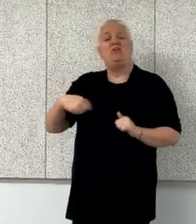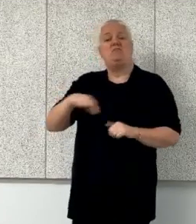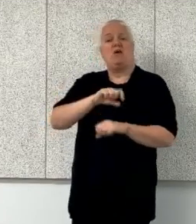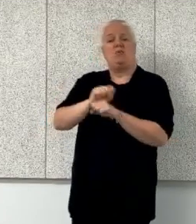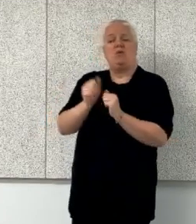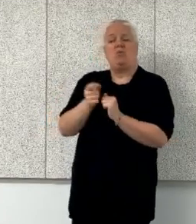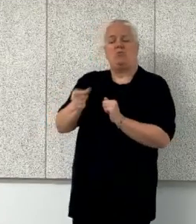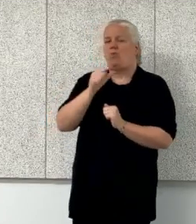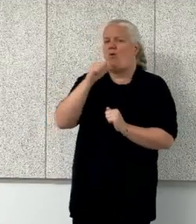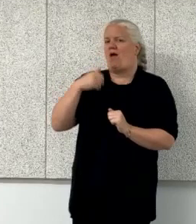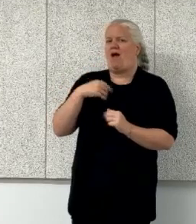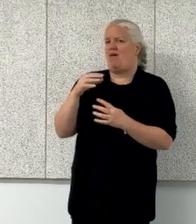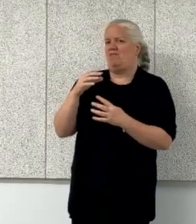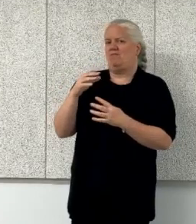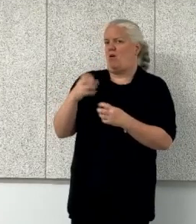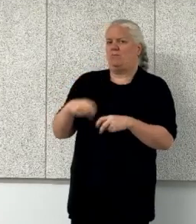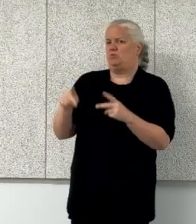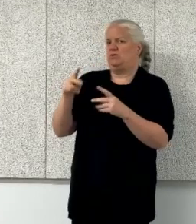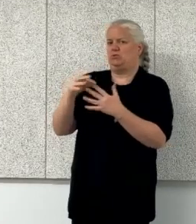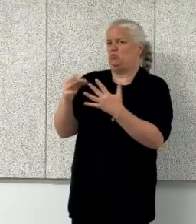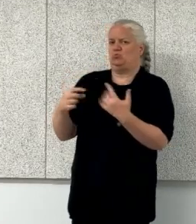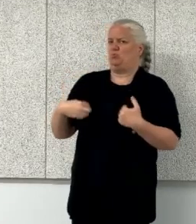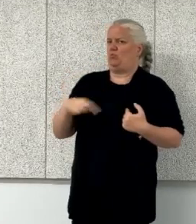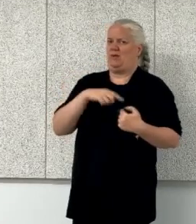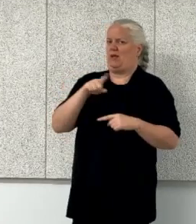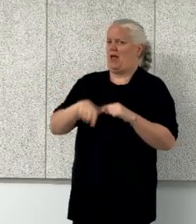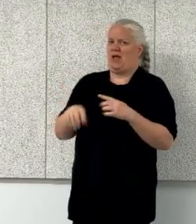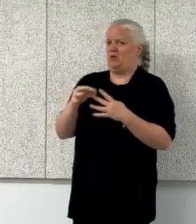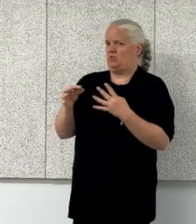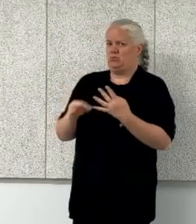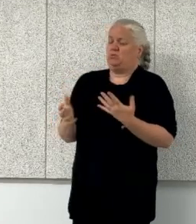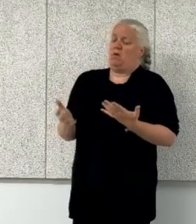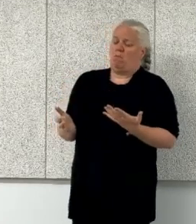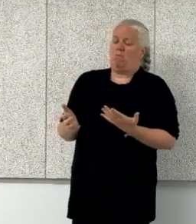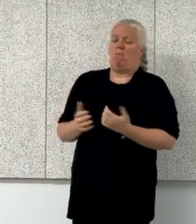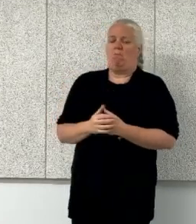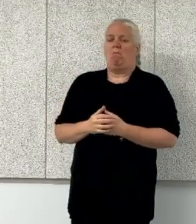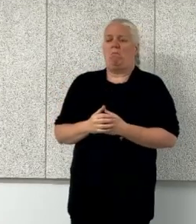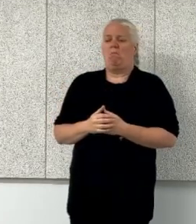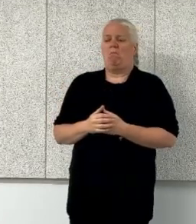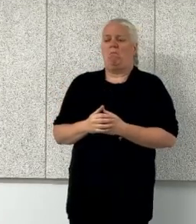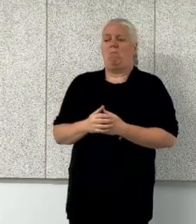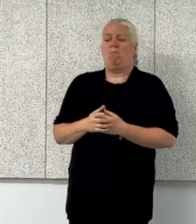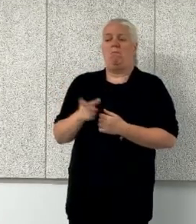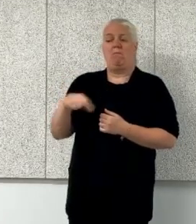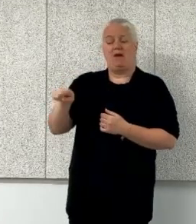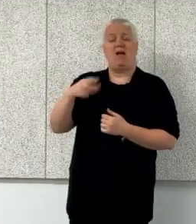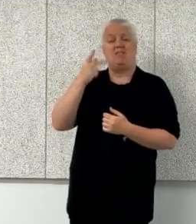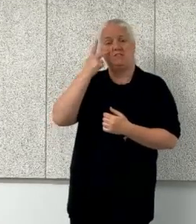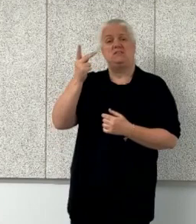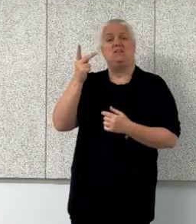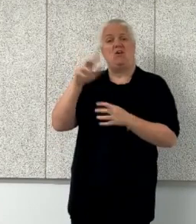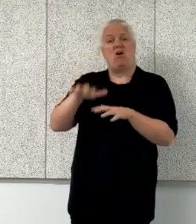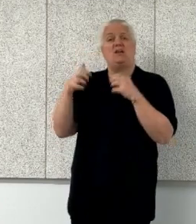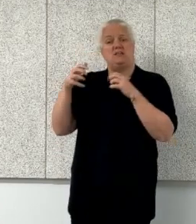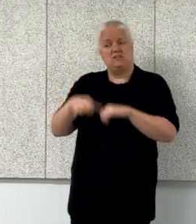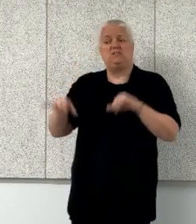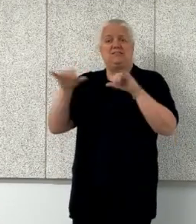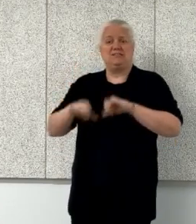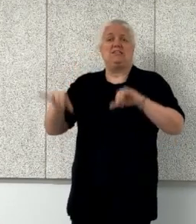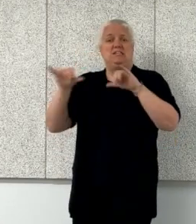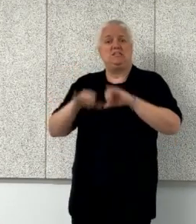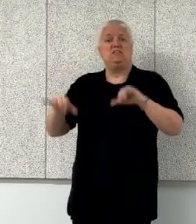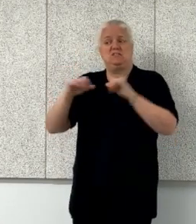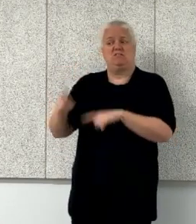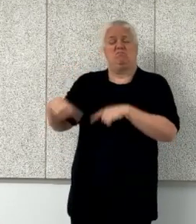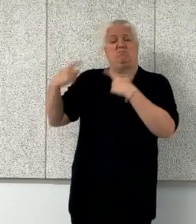choose. And I haven't even seen that as well. I mean, I've seen kind of consistent audiences, so it's been good so